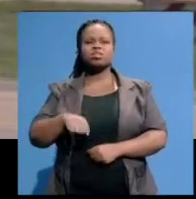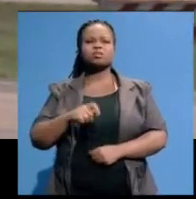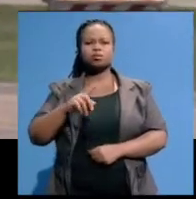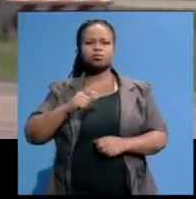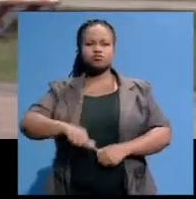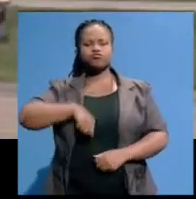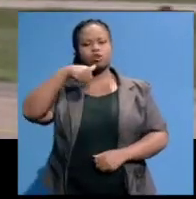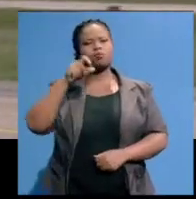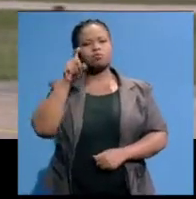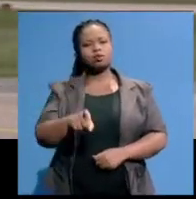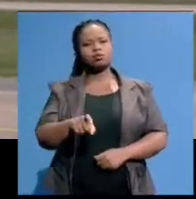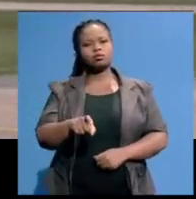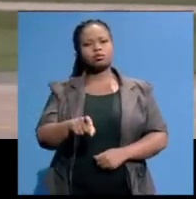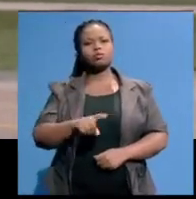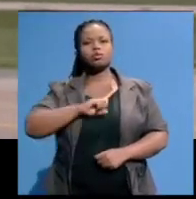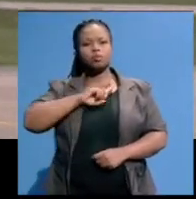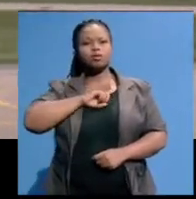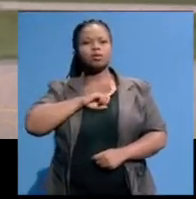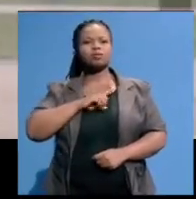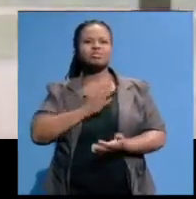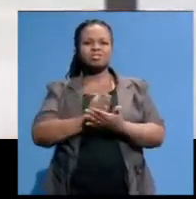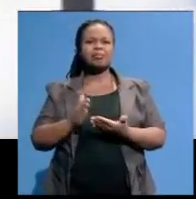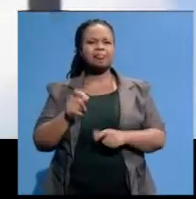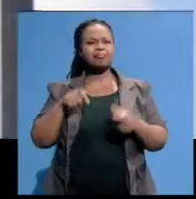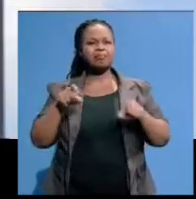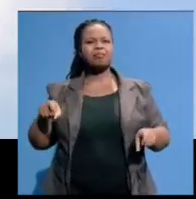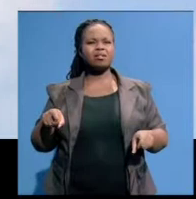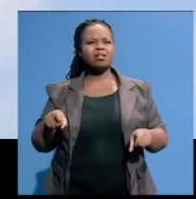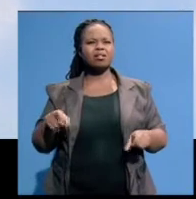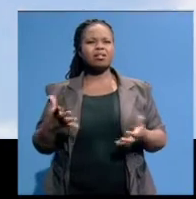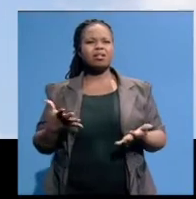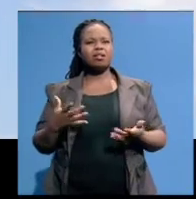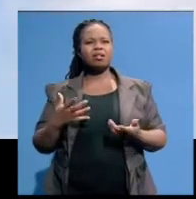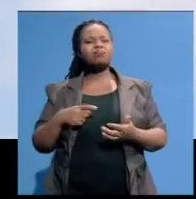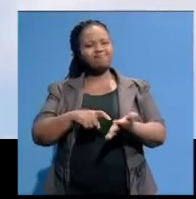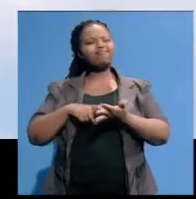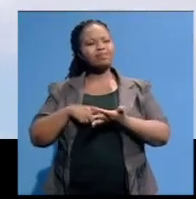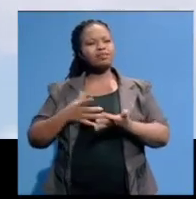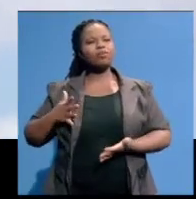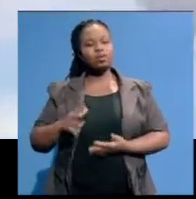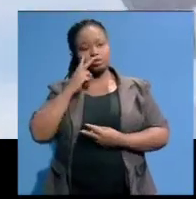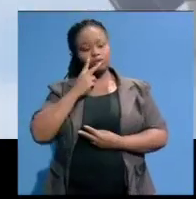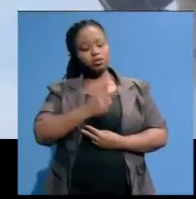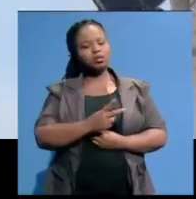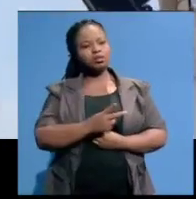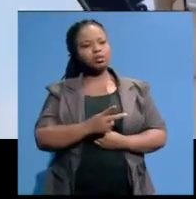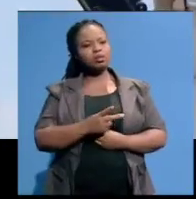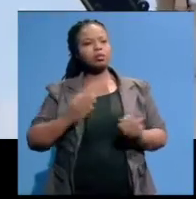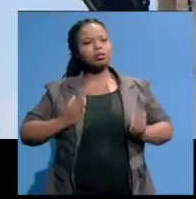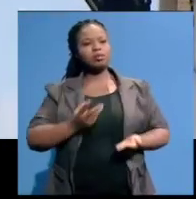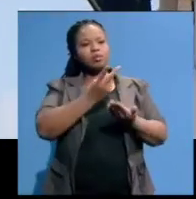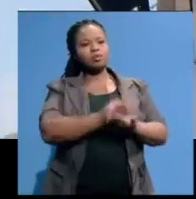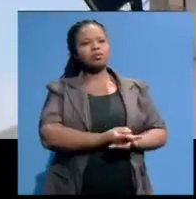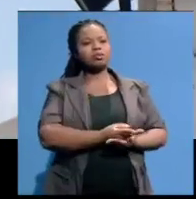of people who insisted that they be involved. I think they were the formal proceedings. We know the memorial service on Tuesday. They opened